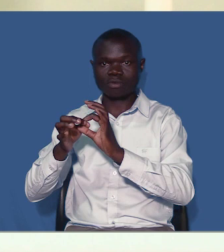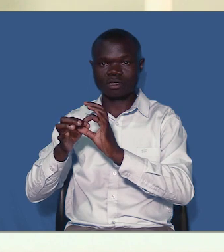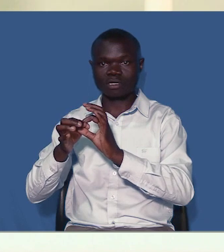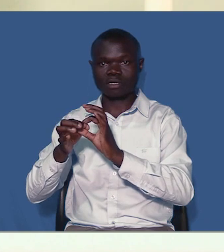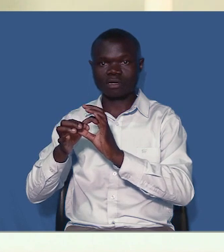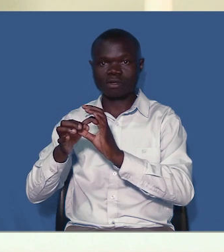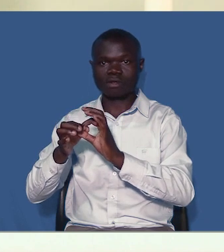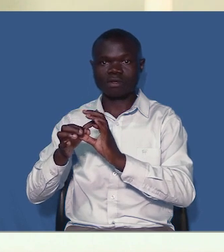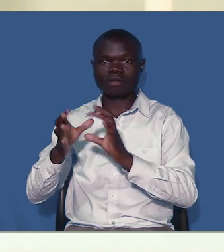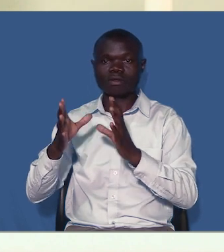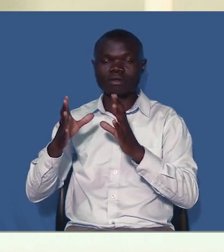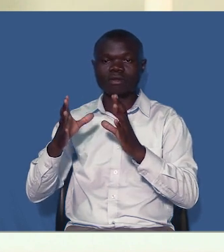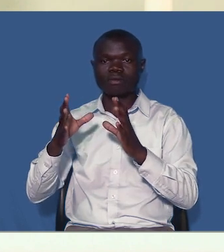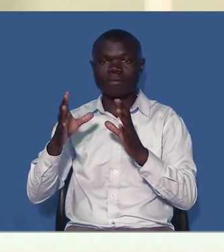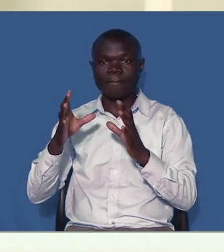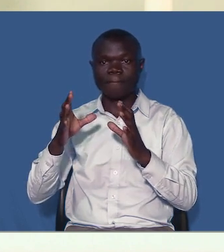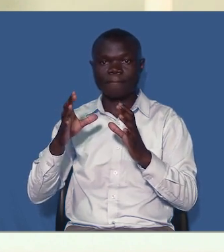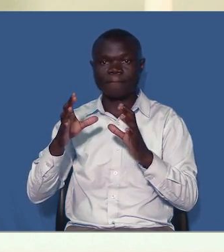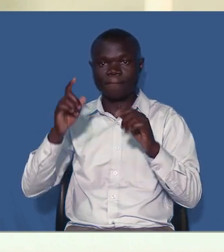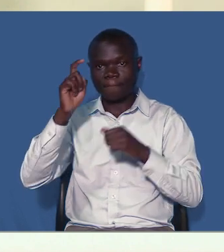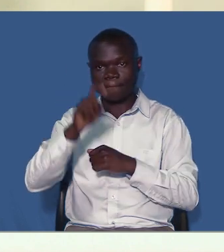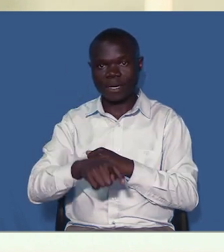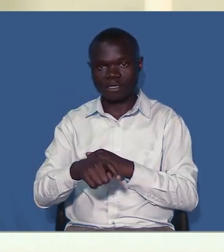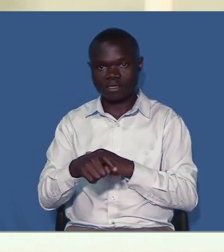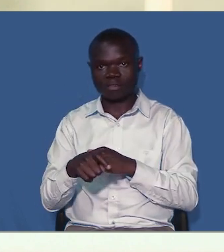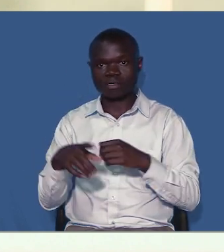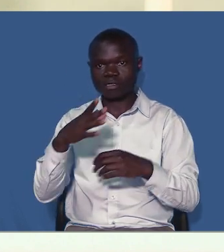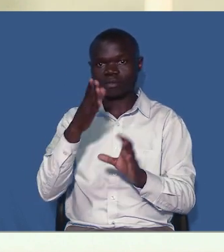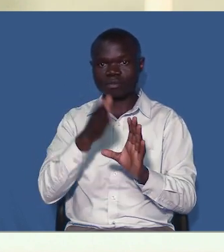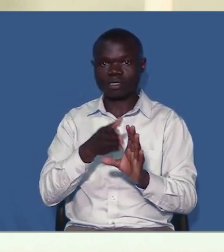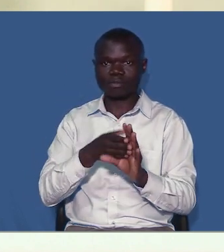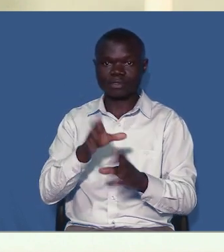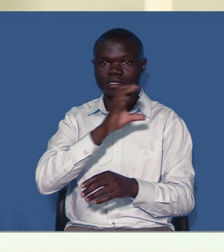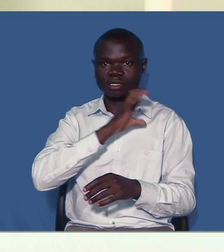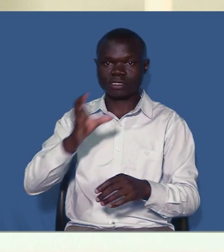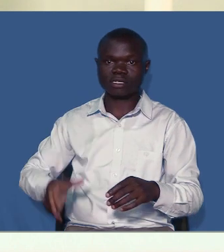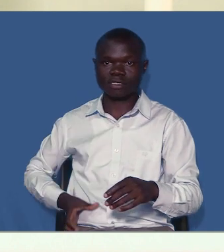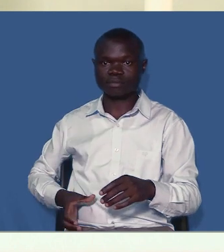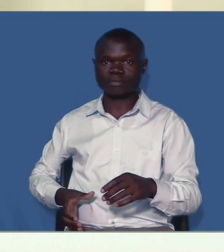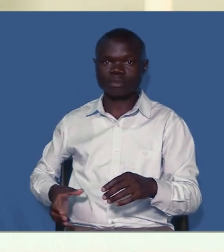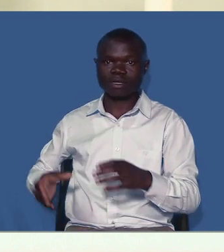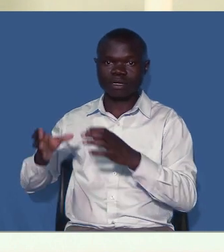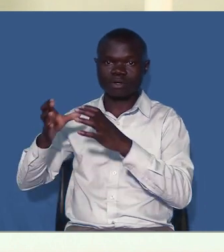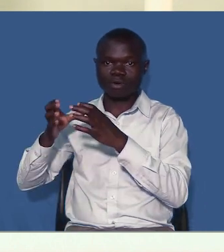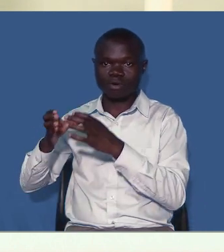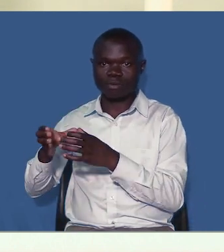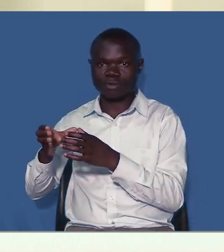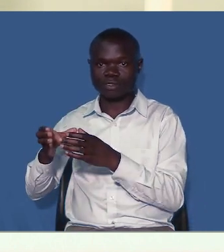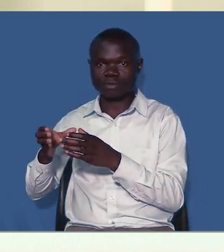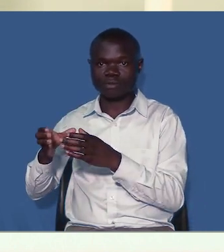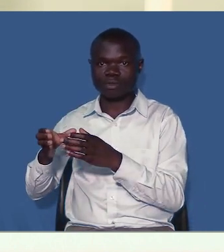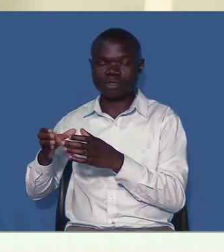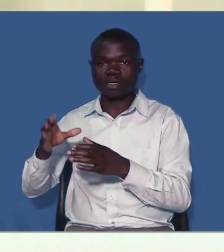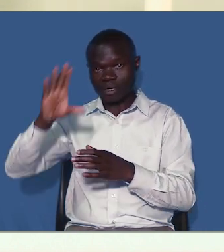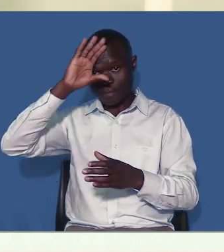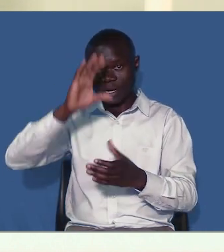and active participation in the Christian community. Believers, we are all called to join and contribute to